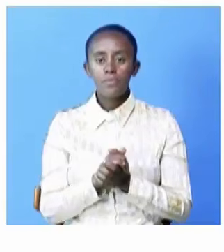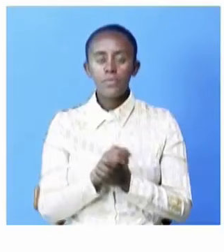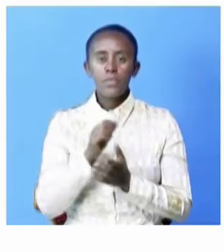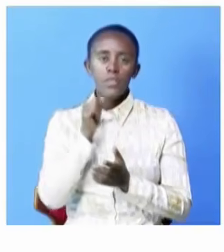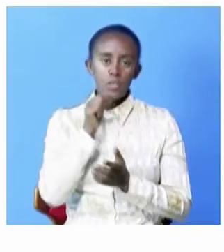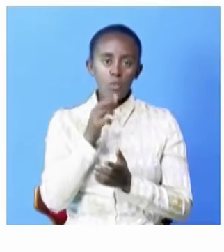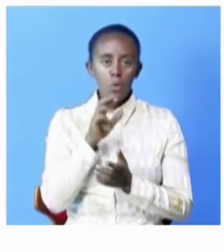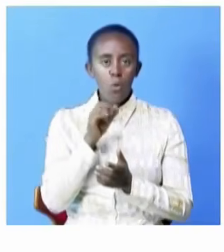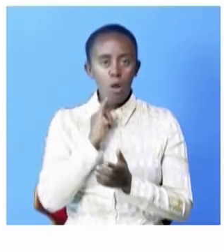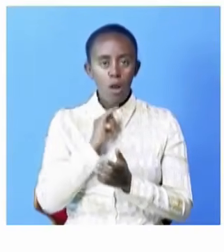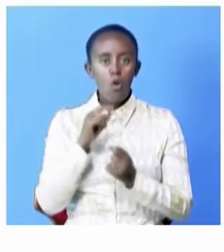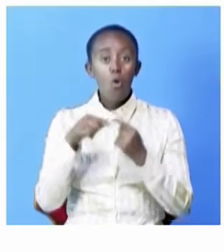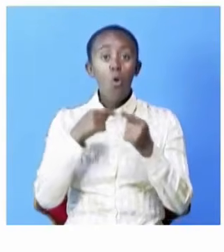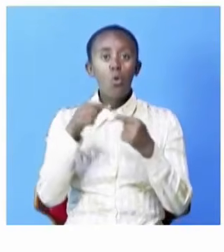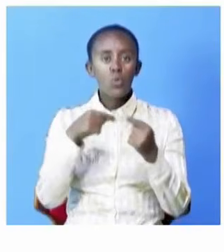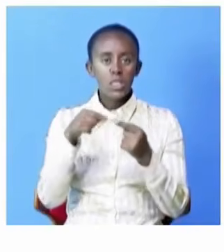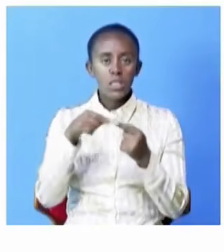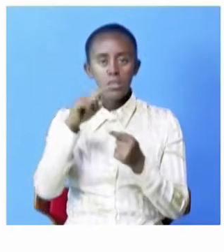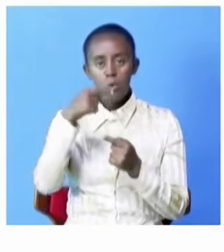goes